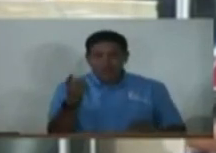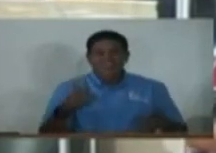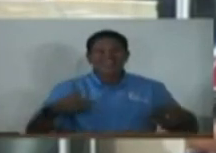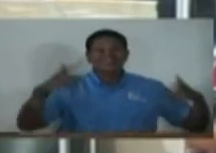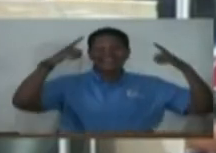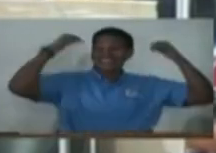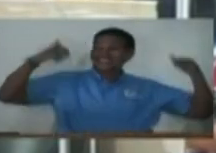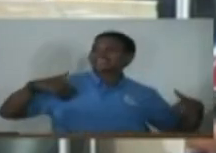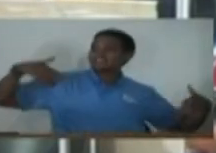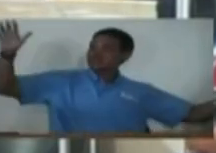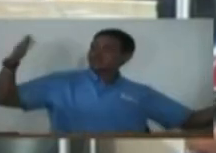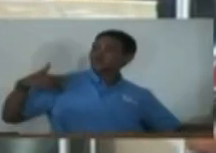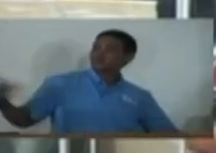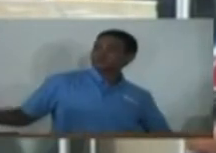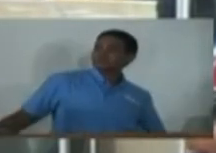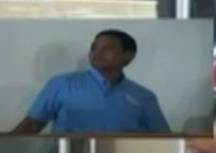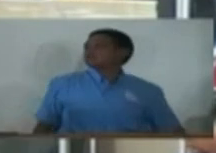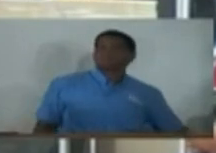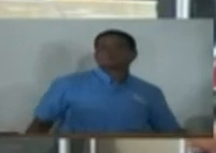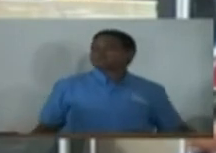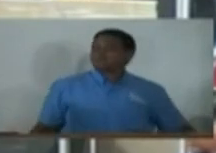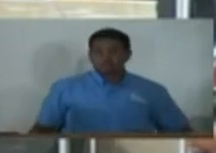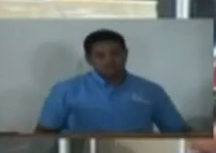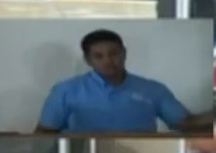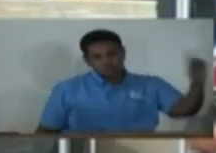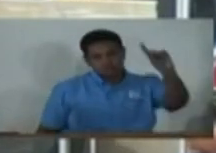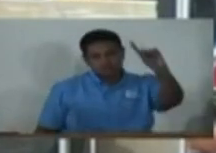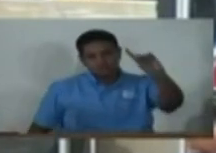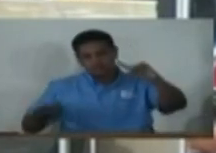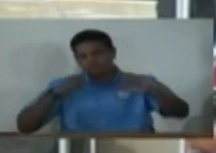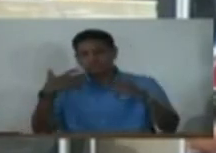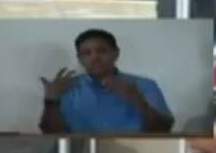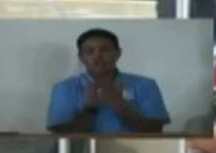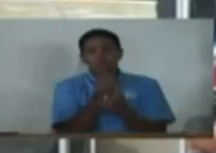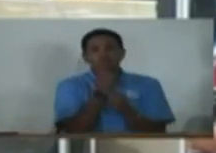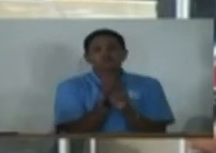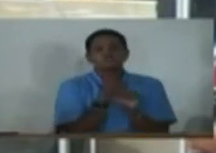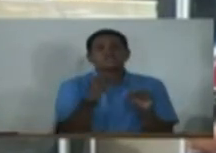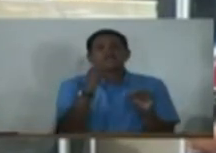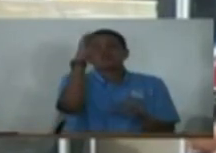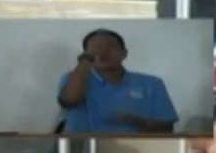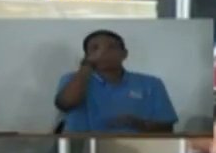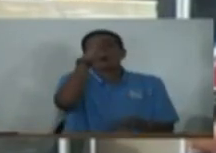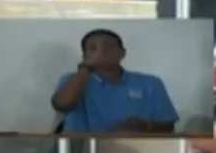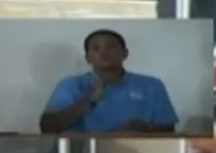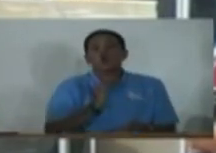free-for-all, but as an opportunity to safely pursue our